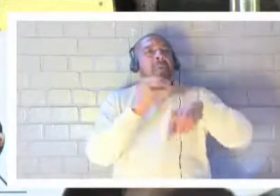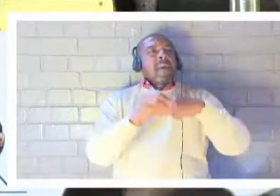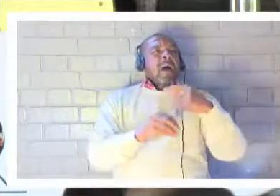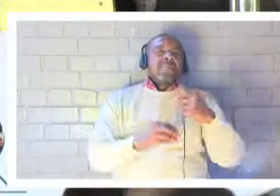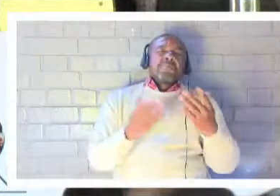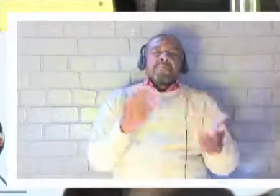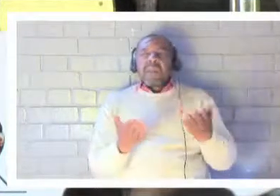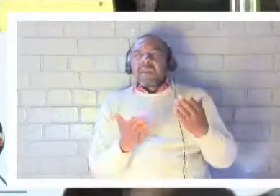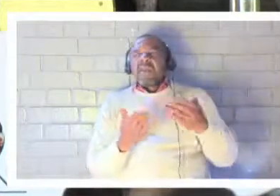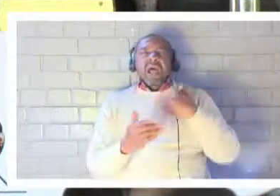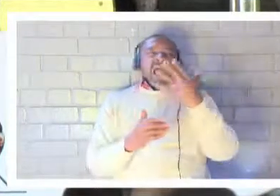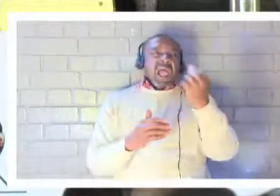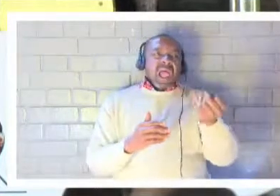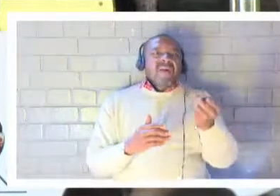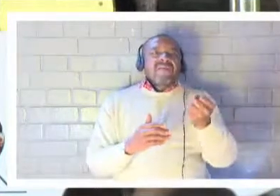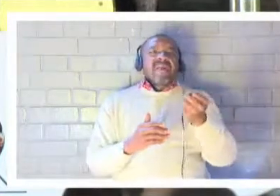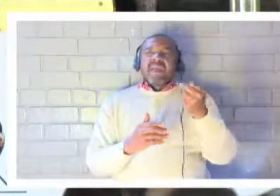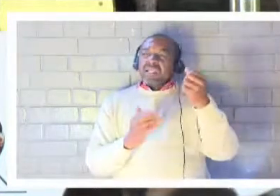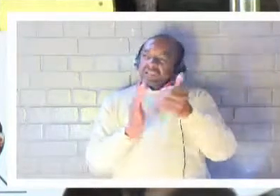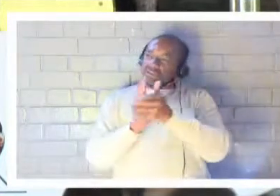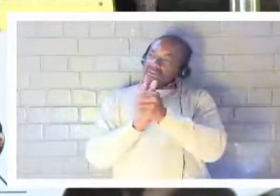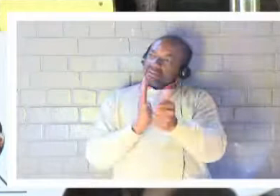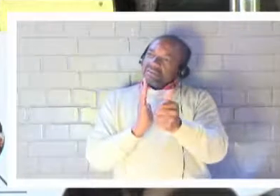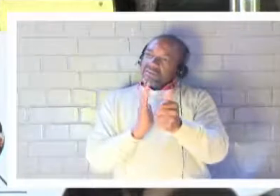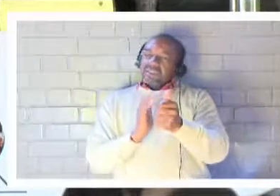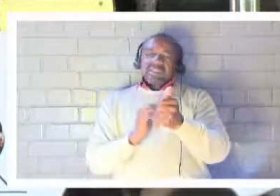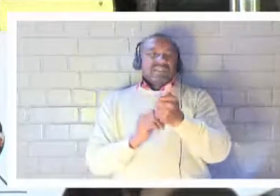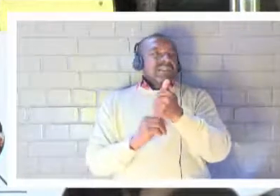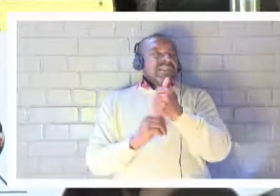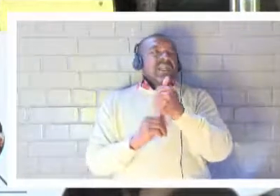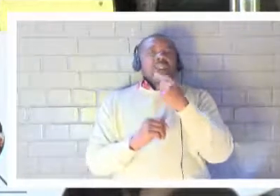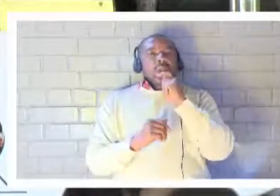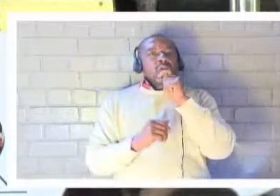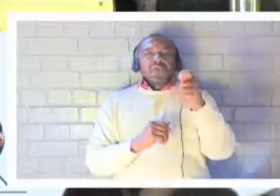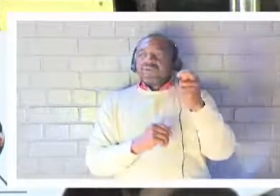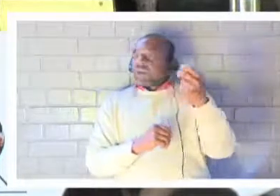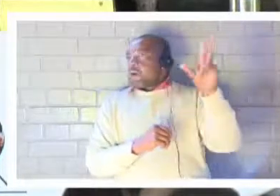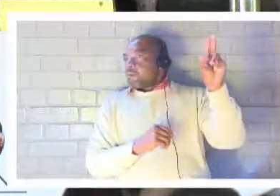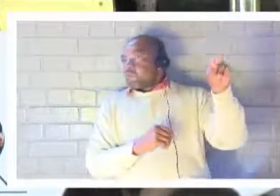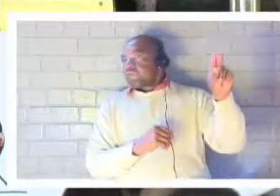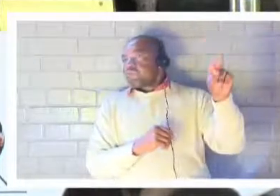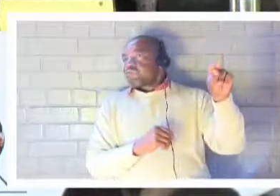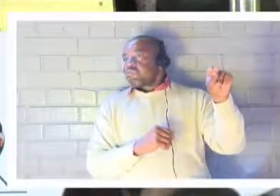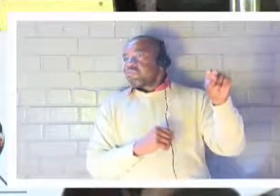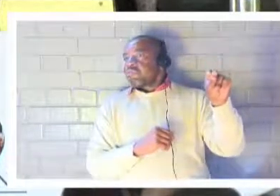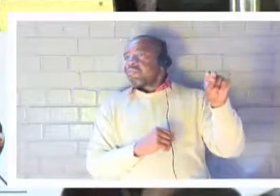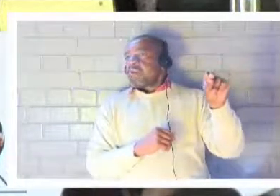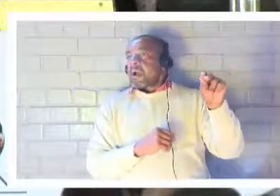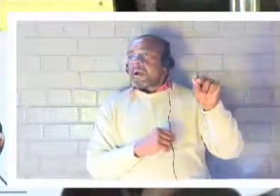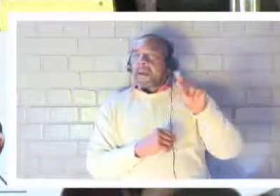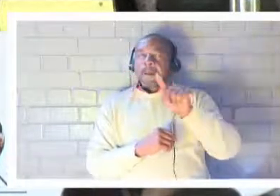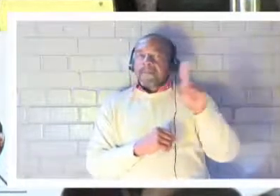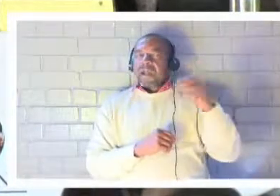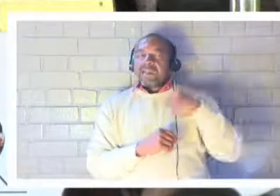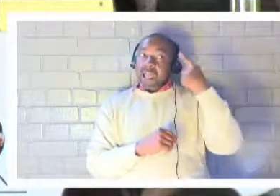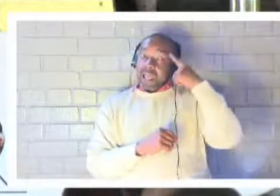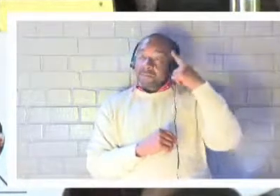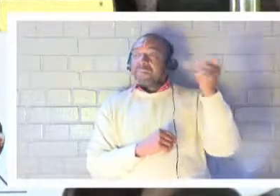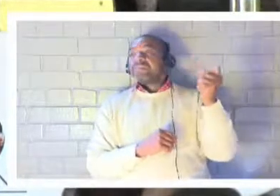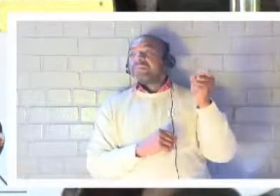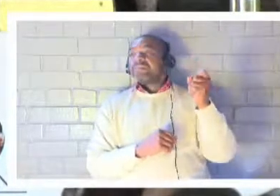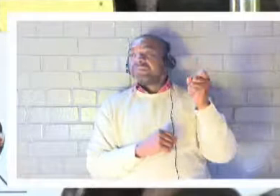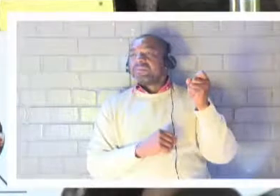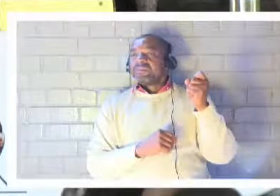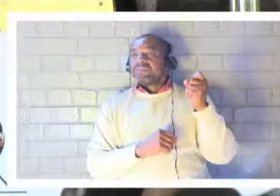have the capacity, the reality is no, we don't have the capacity. But I believe that